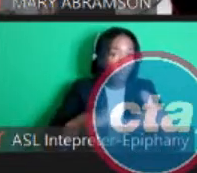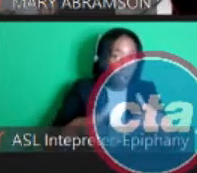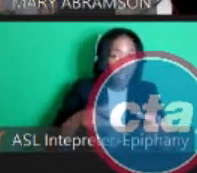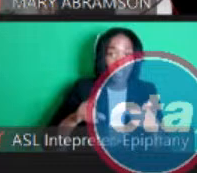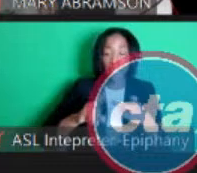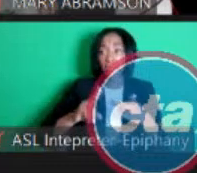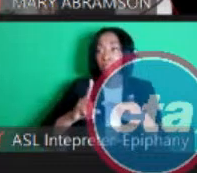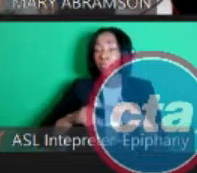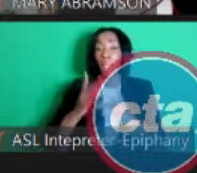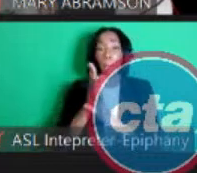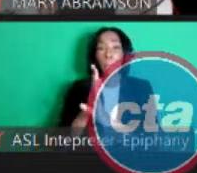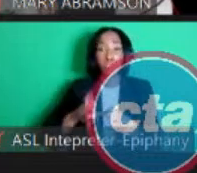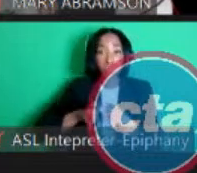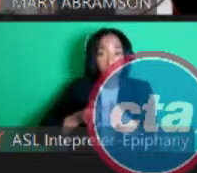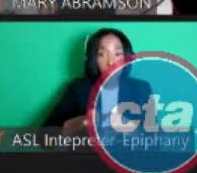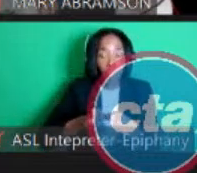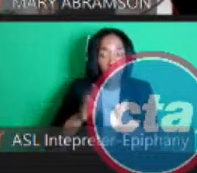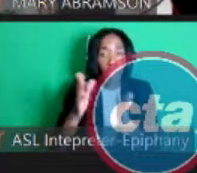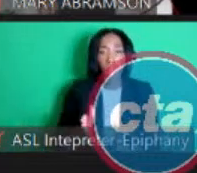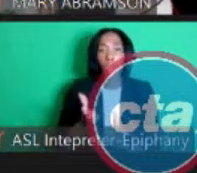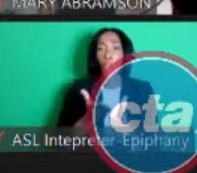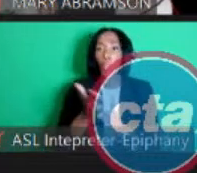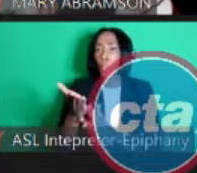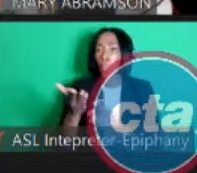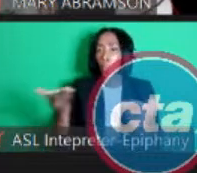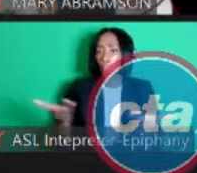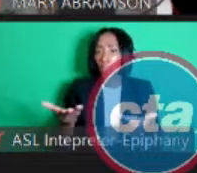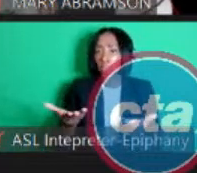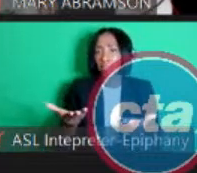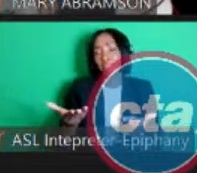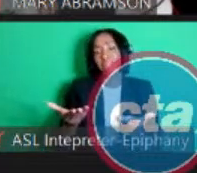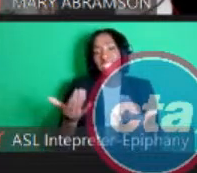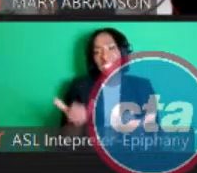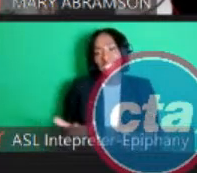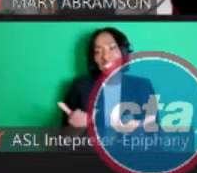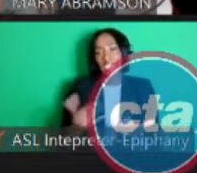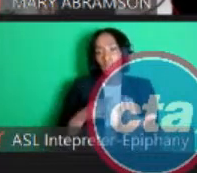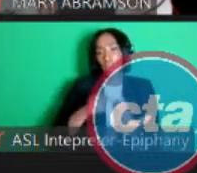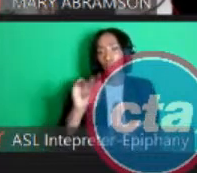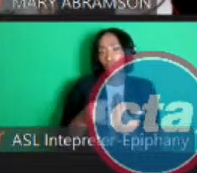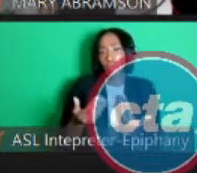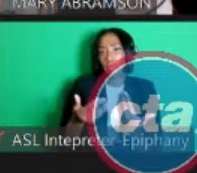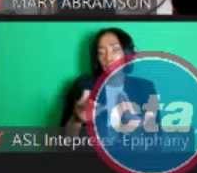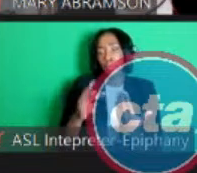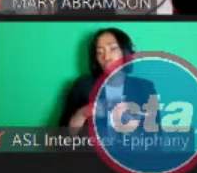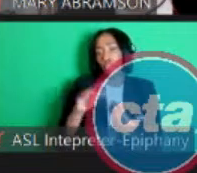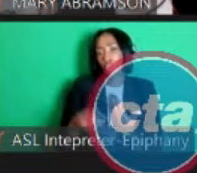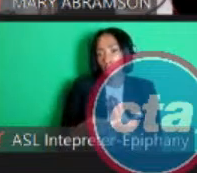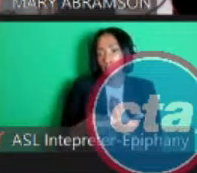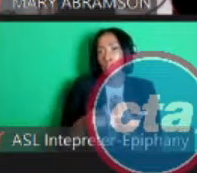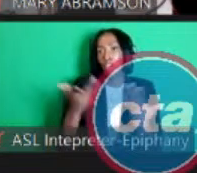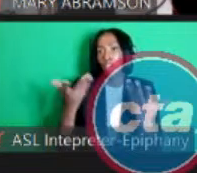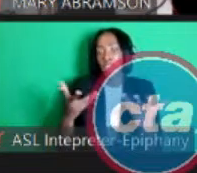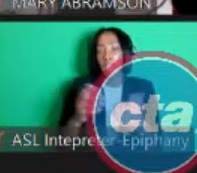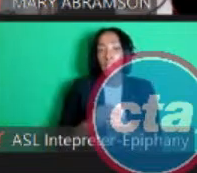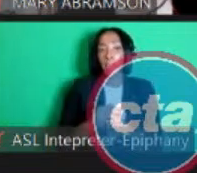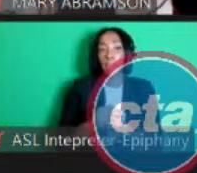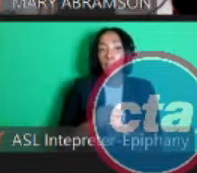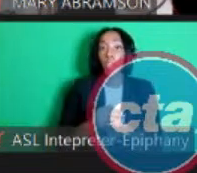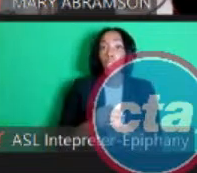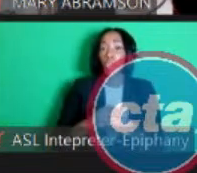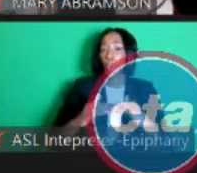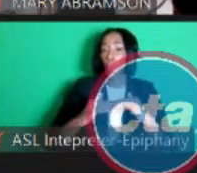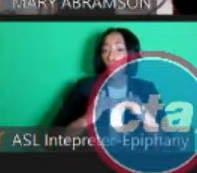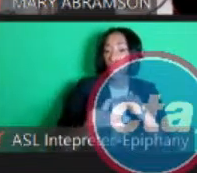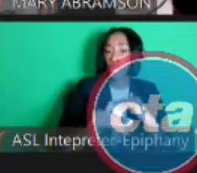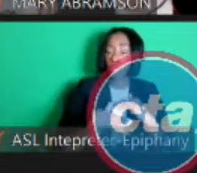the bus, through existing programs that we already have. So things like our arterial resurfacing program,